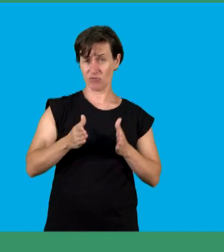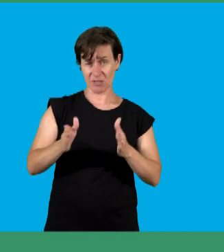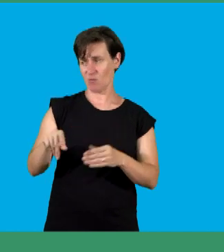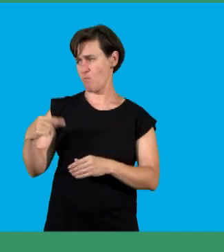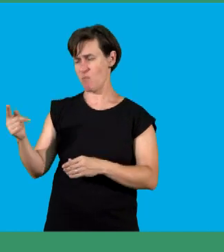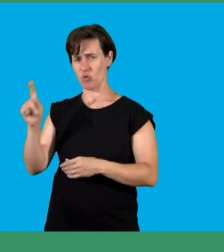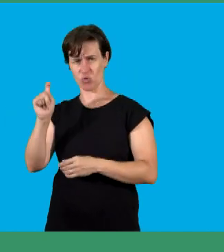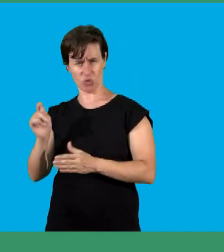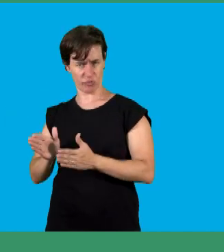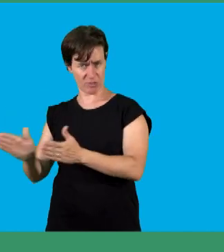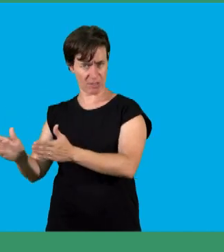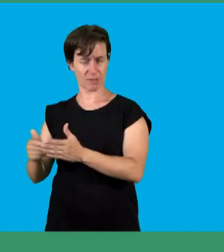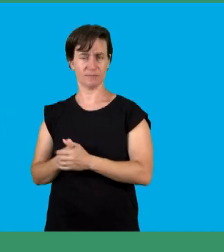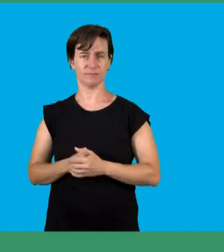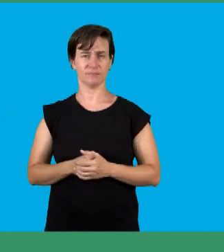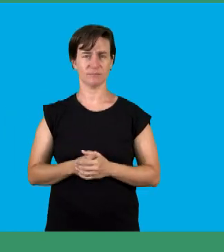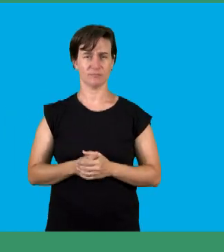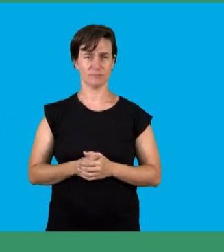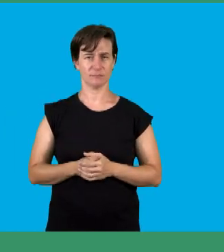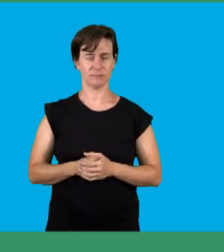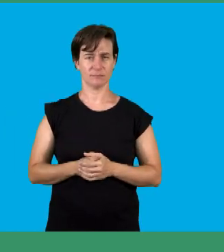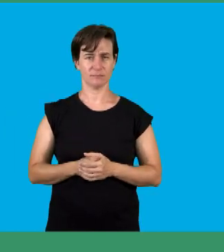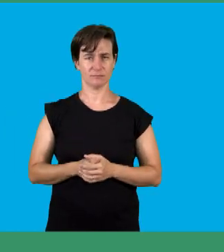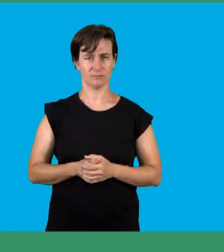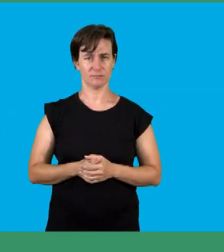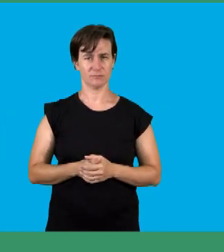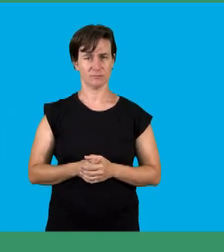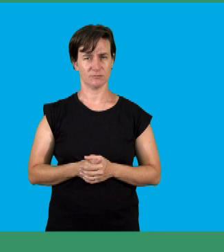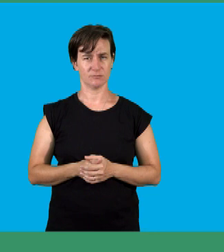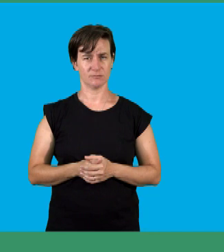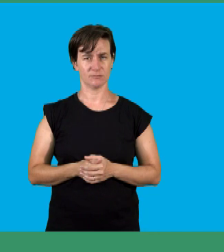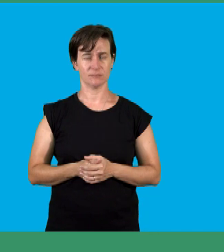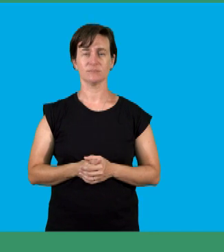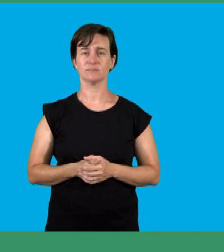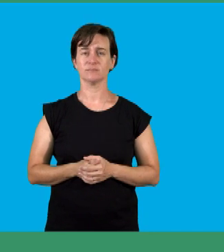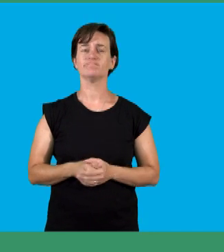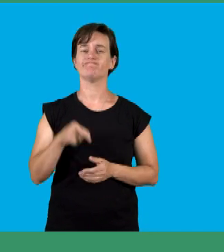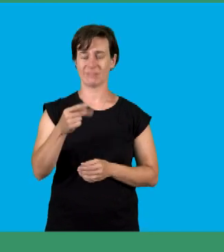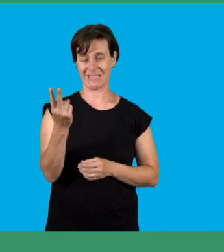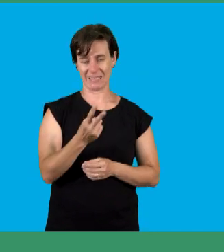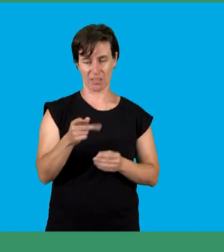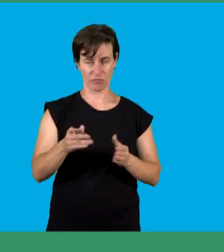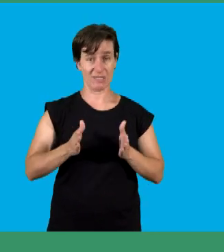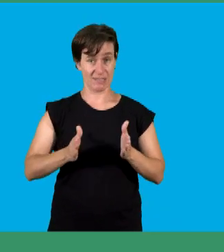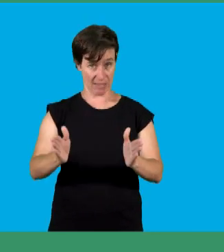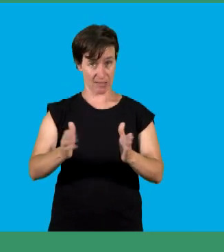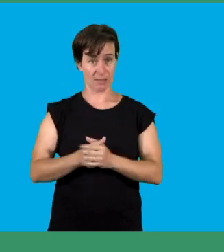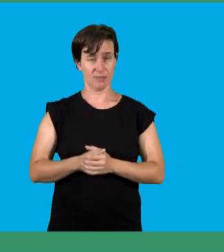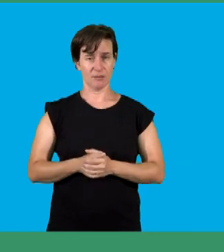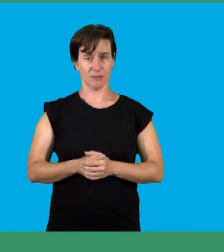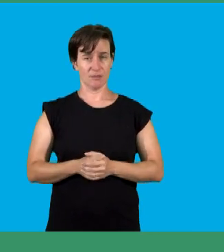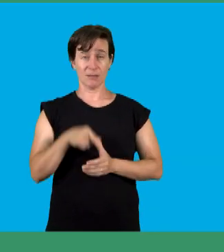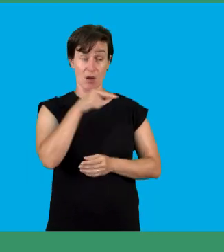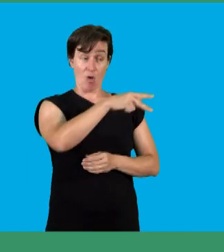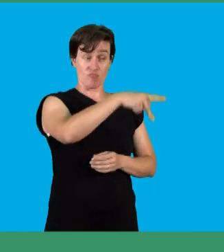in the primary sector, secondary sector, or tertiary sector? We find it in the secondary